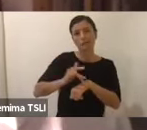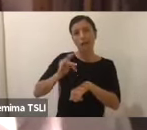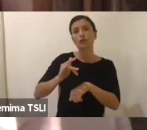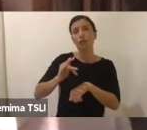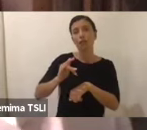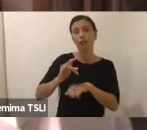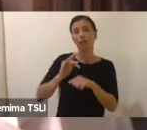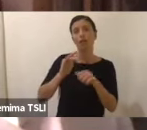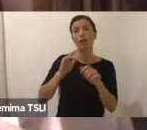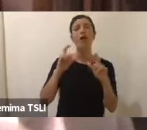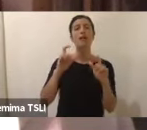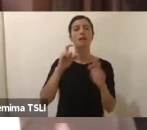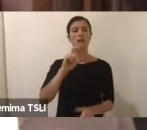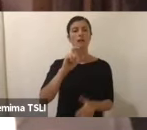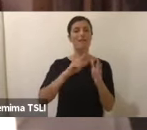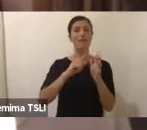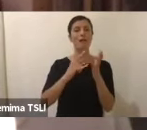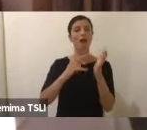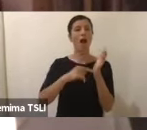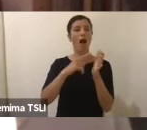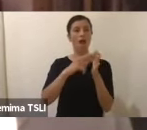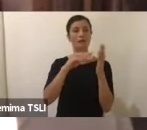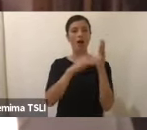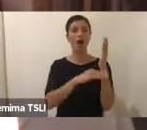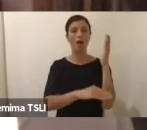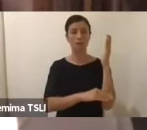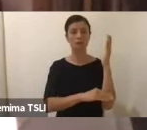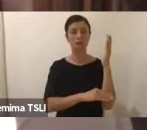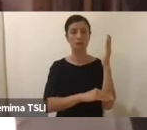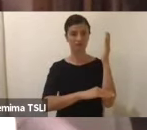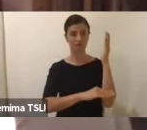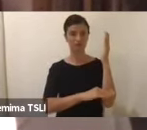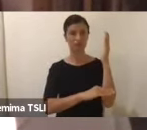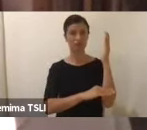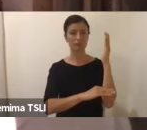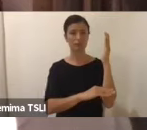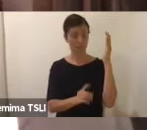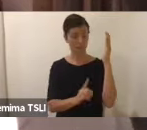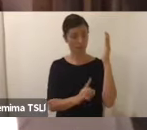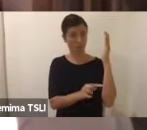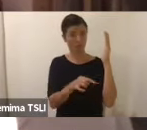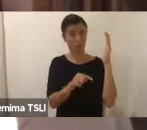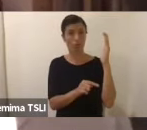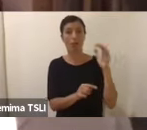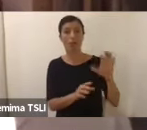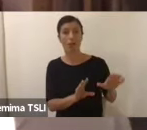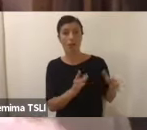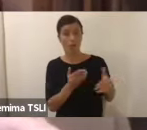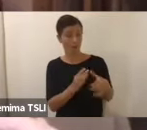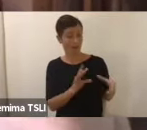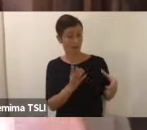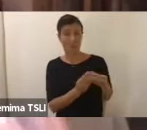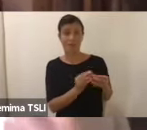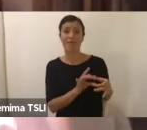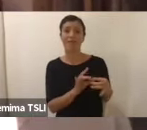with them and becoming forming deep friendships with them and uh coming to see dr ambedkar's work and his